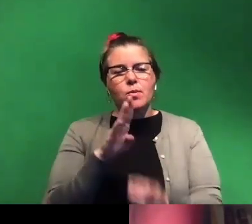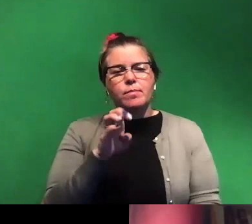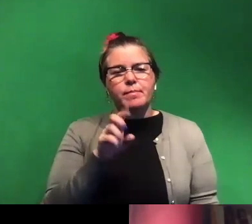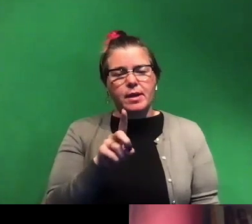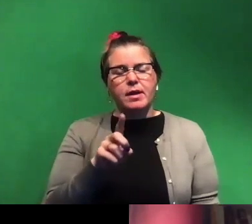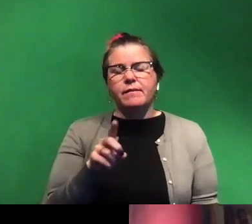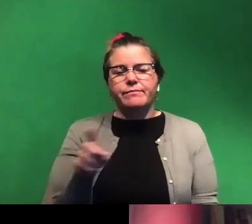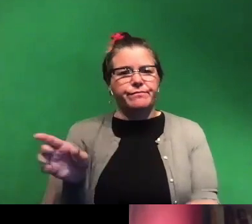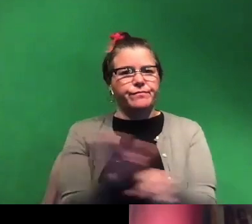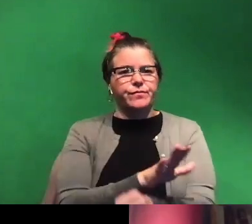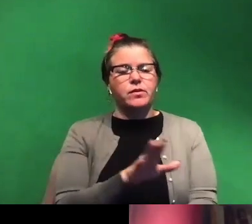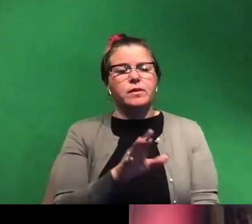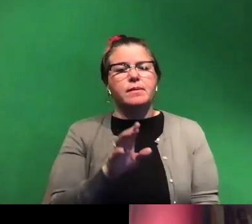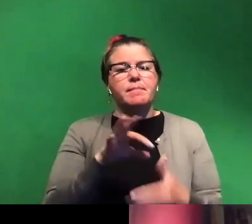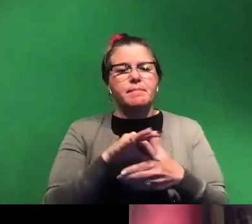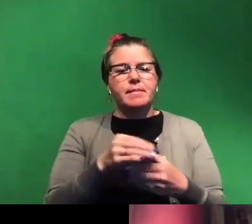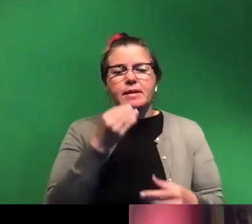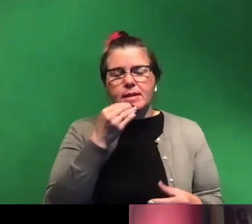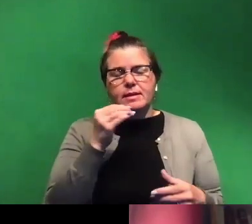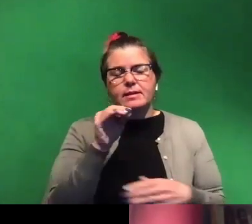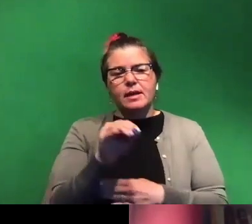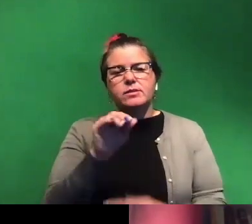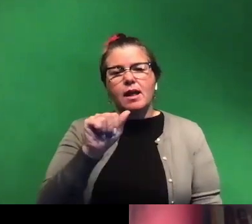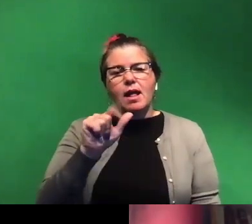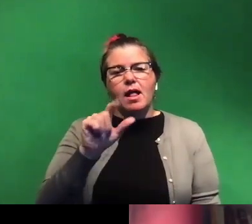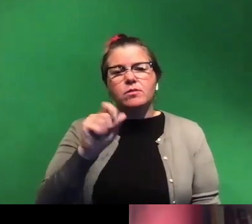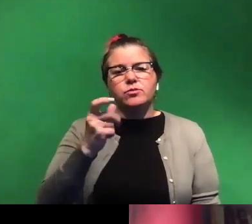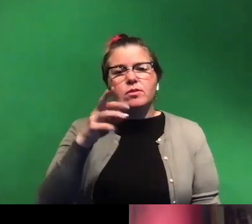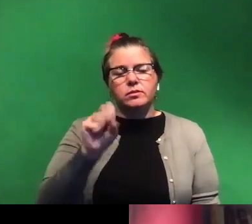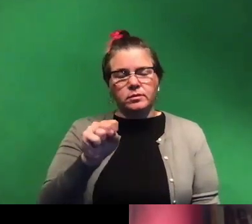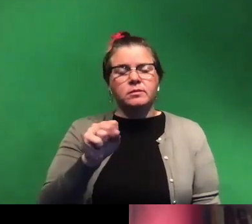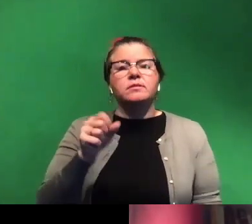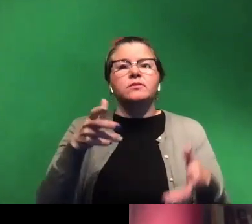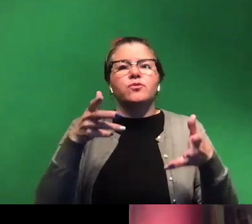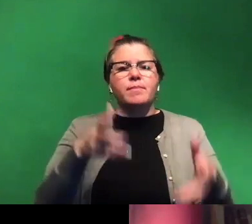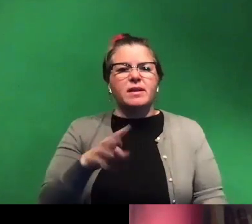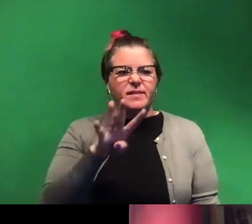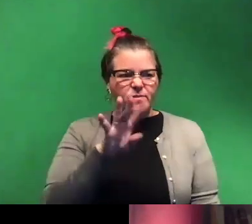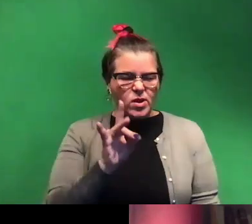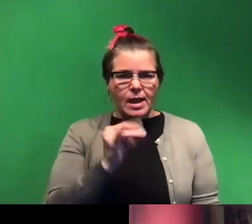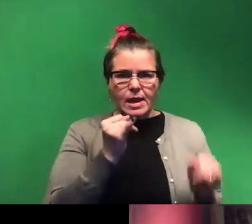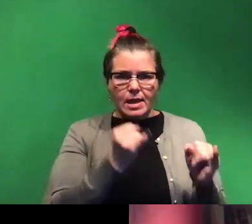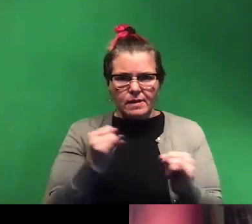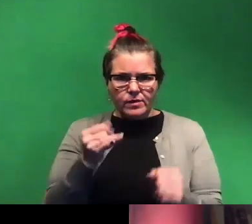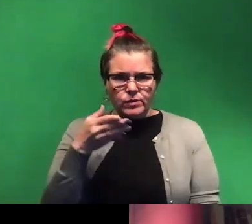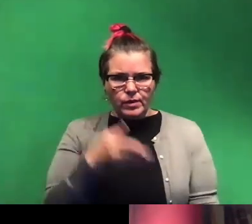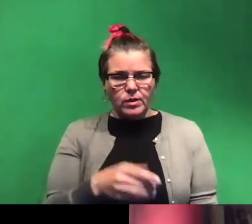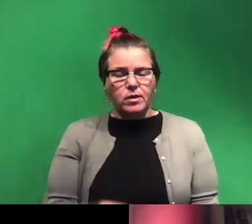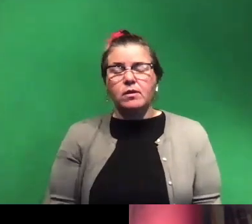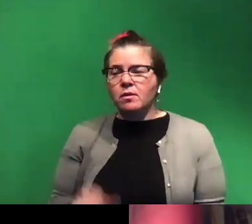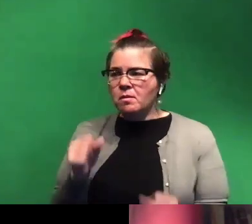chock full of this meat-eating dinosaur called Allosaurus. There are the remains of at least 48 individuals there, and we know that we